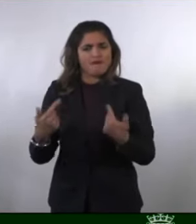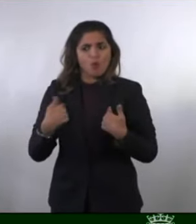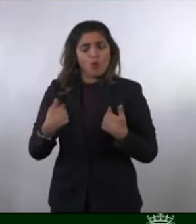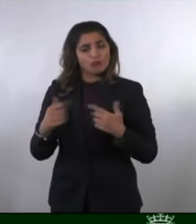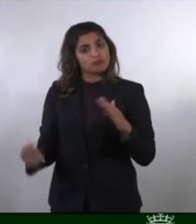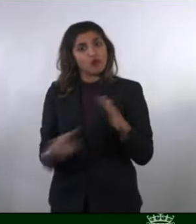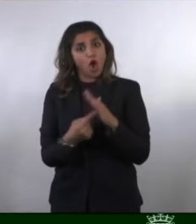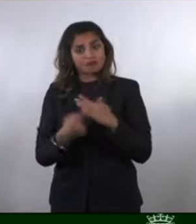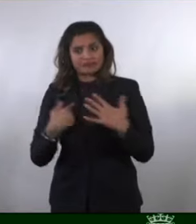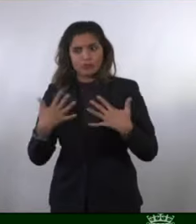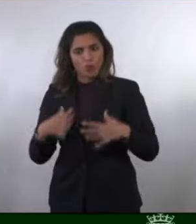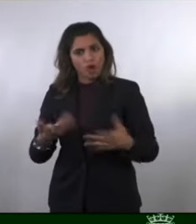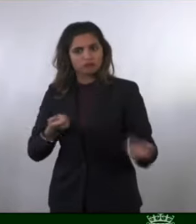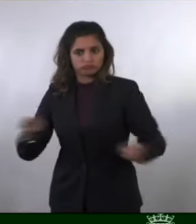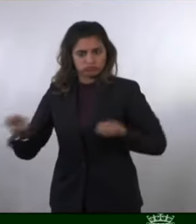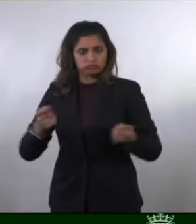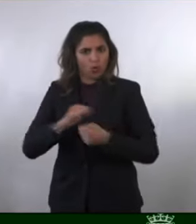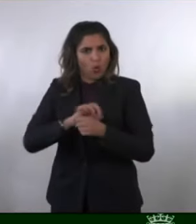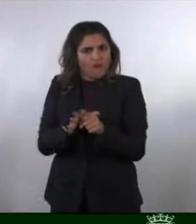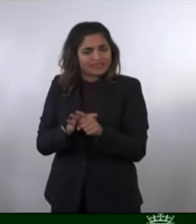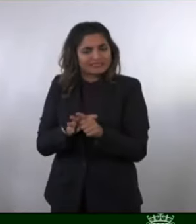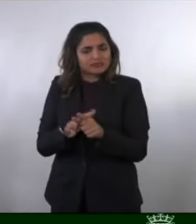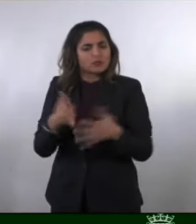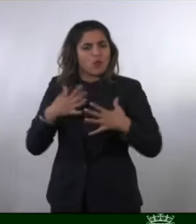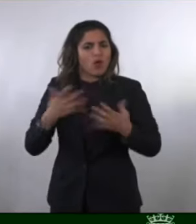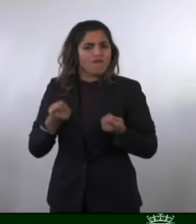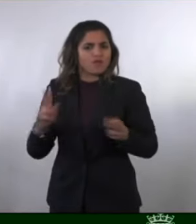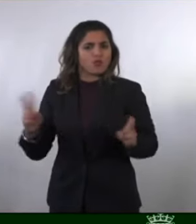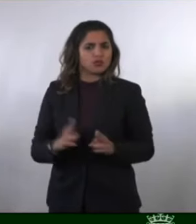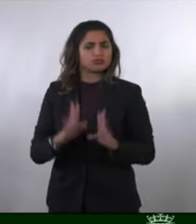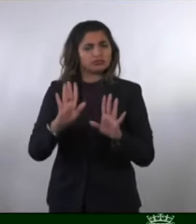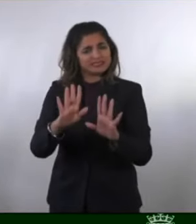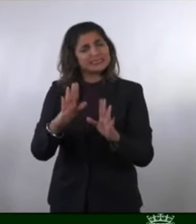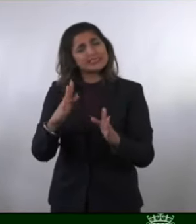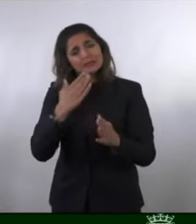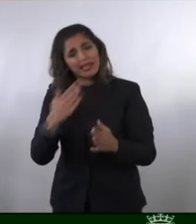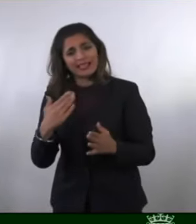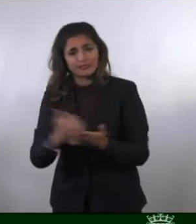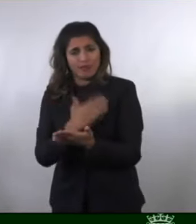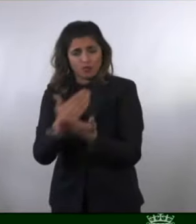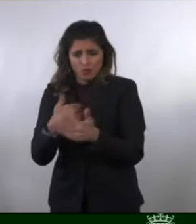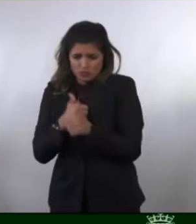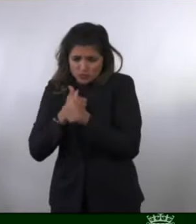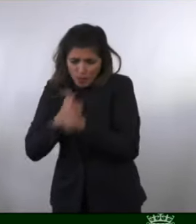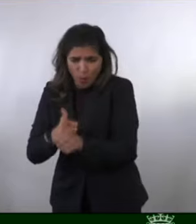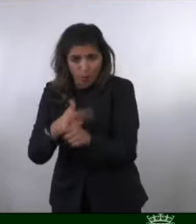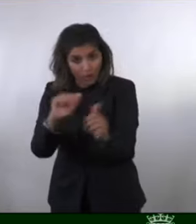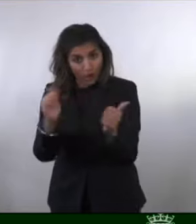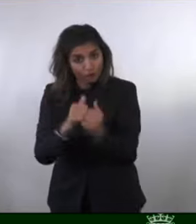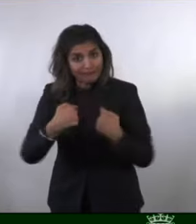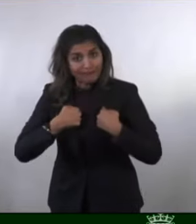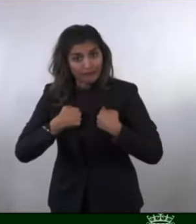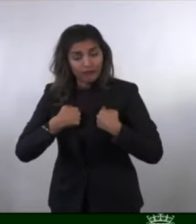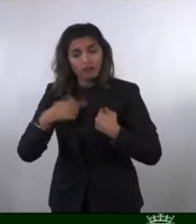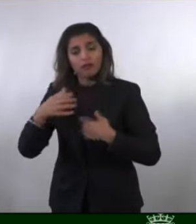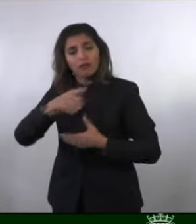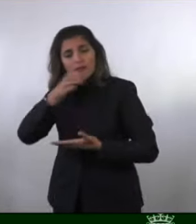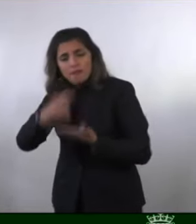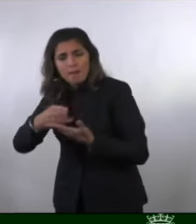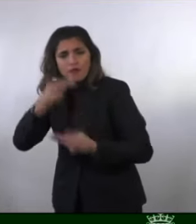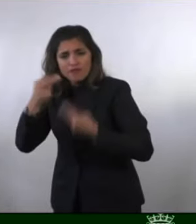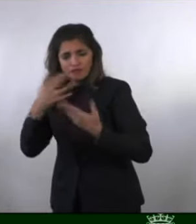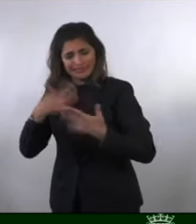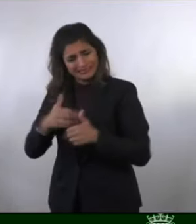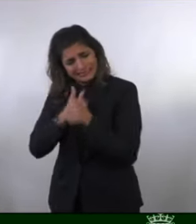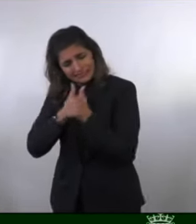agree that the hospitality sector is the backbone of our local town centres, and it's vital we continue to provide them with the support they